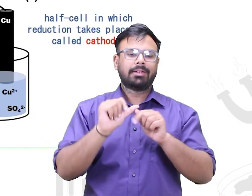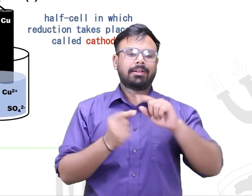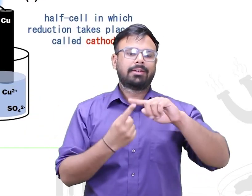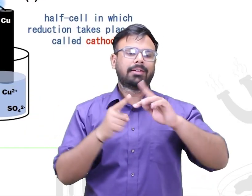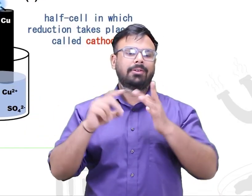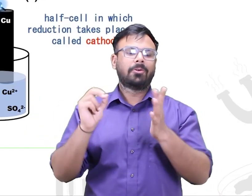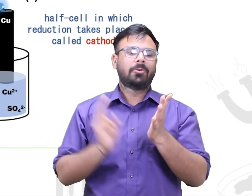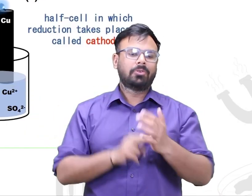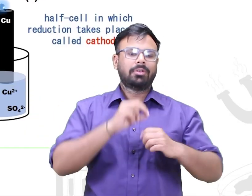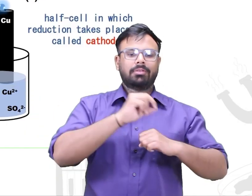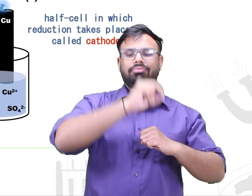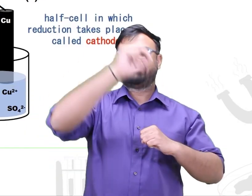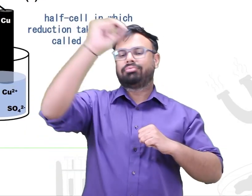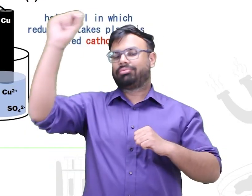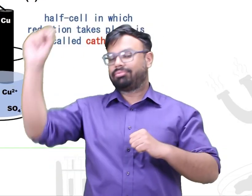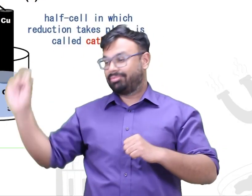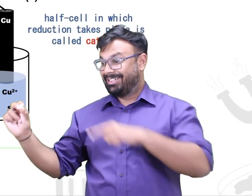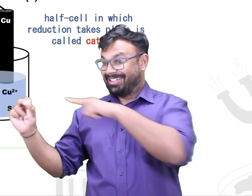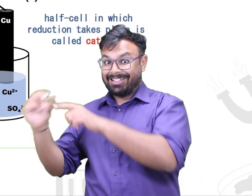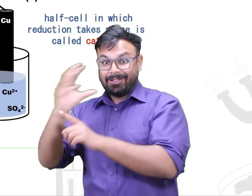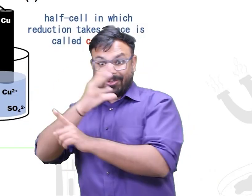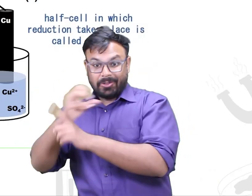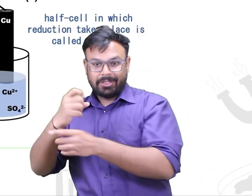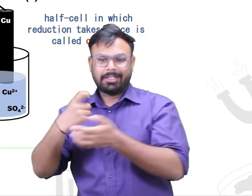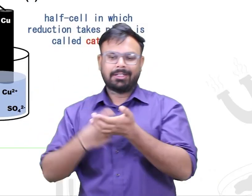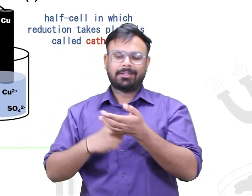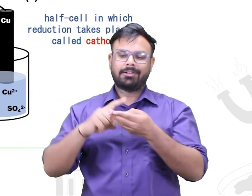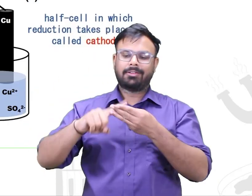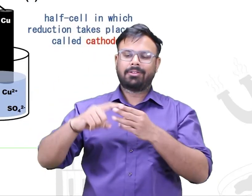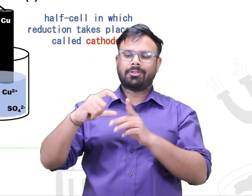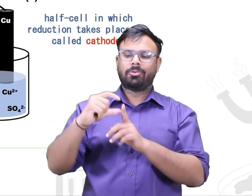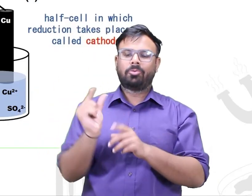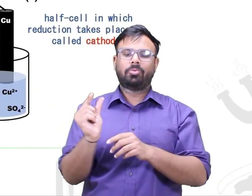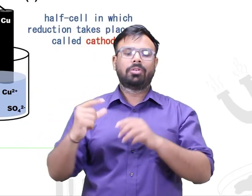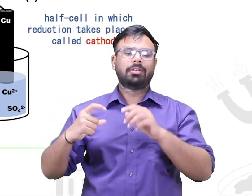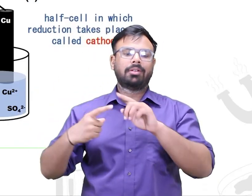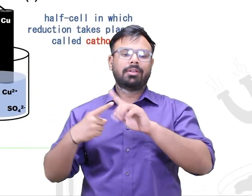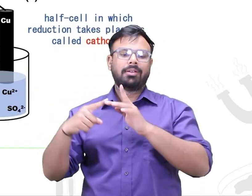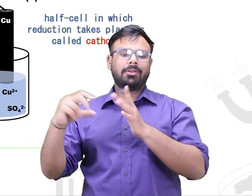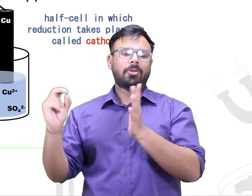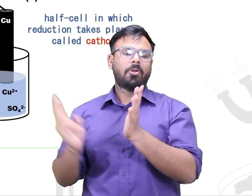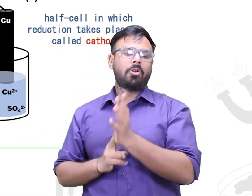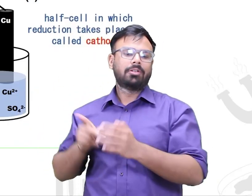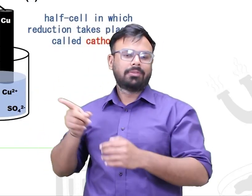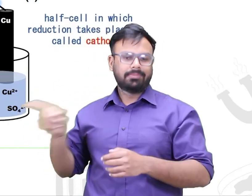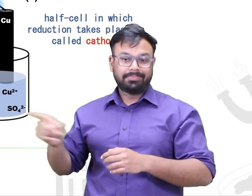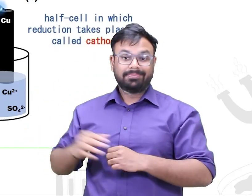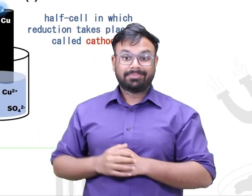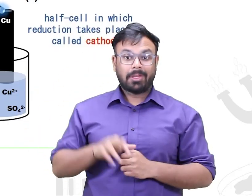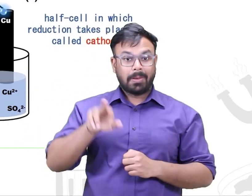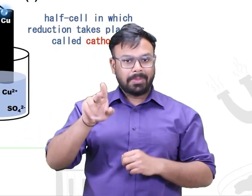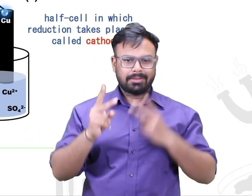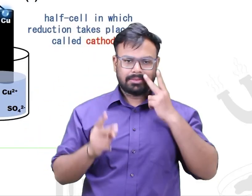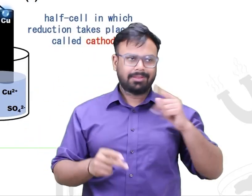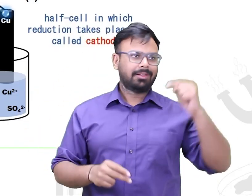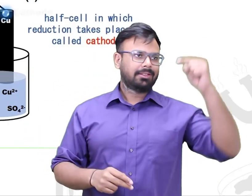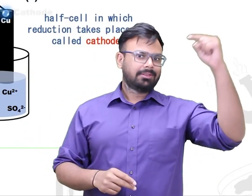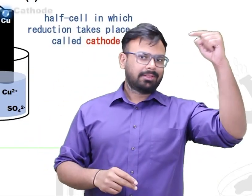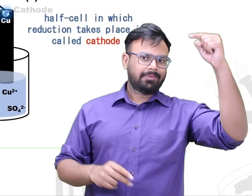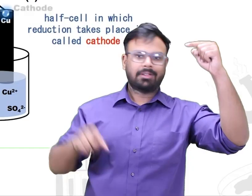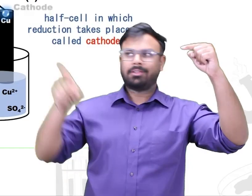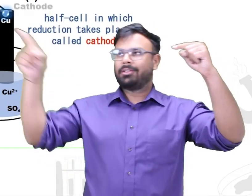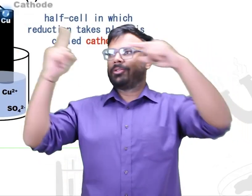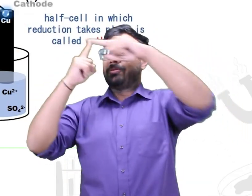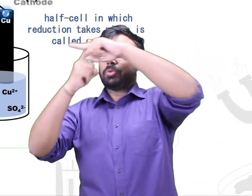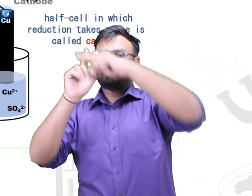reduction. Oxidation takes place at anode and reduction takes place at cathode. So here zinc acts as anode